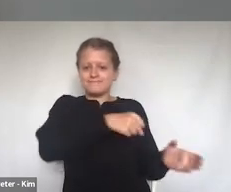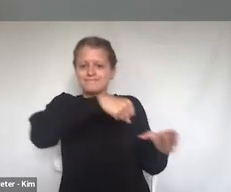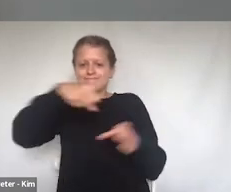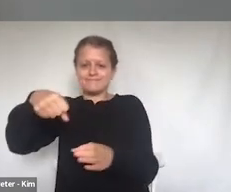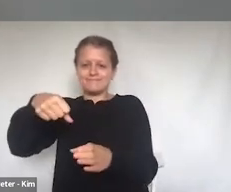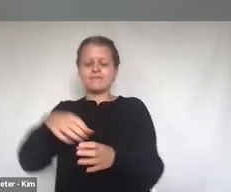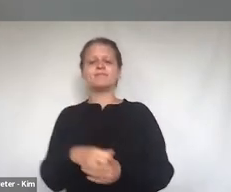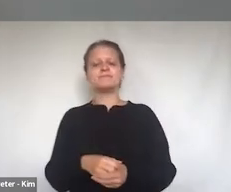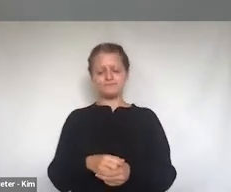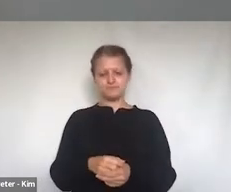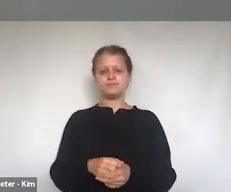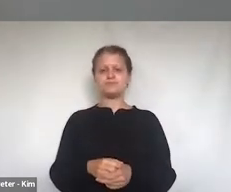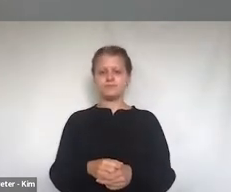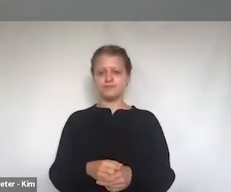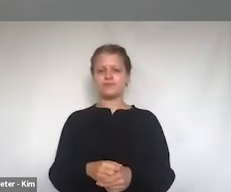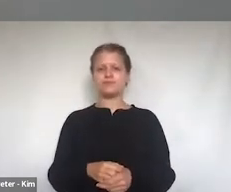as you said, on our website,